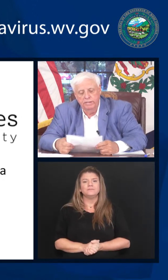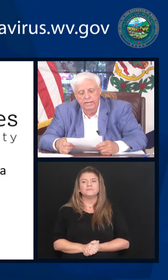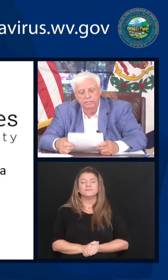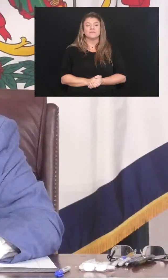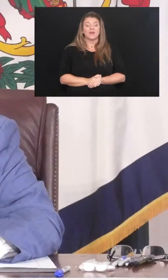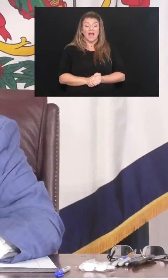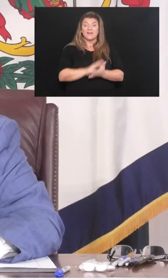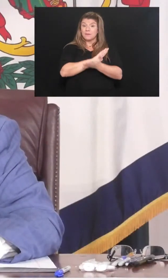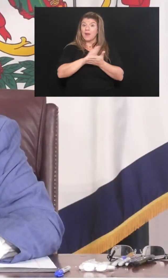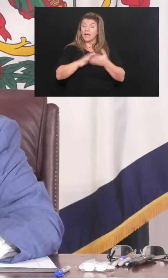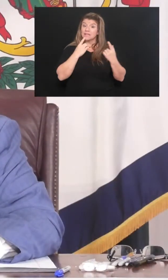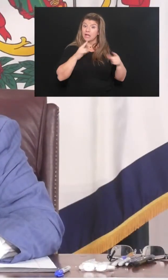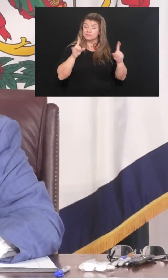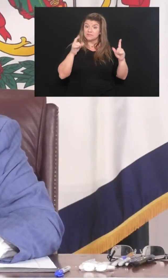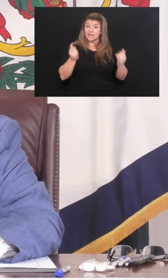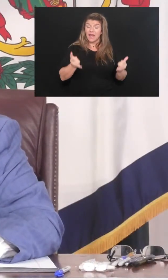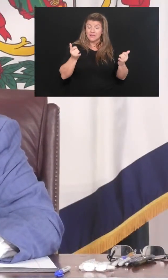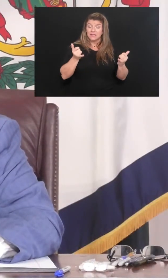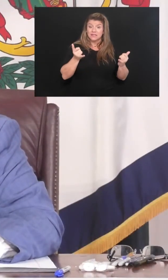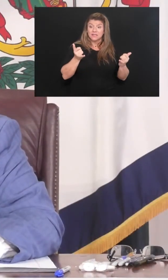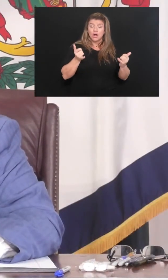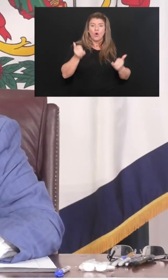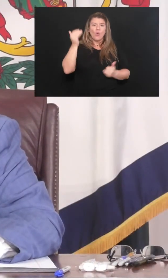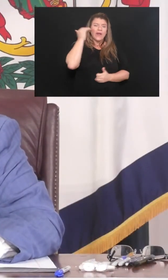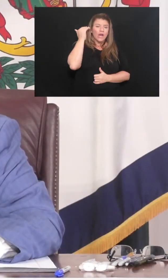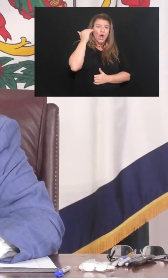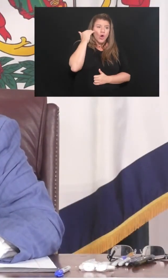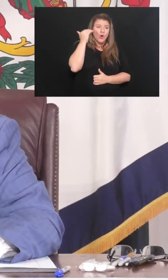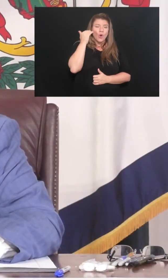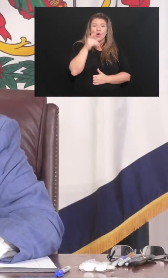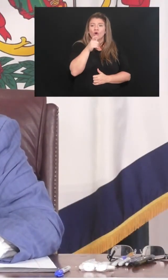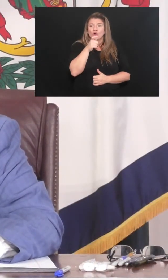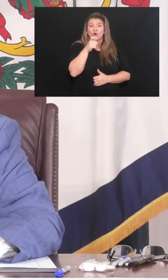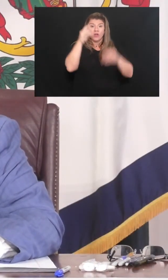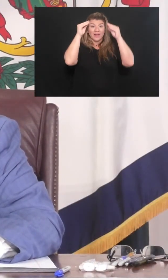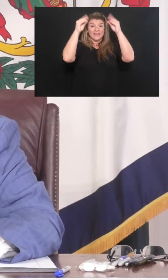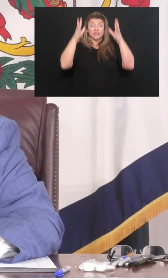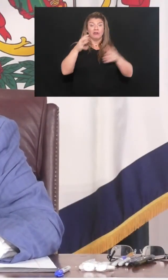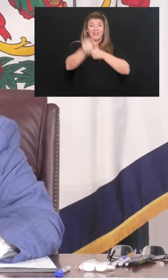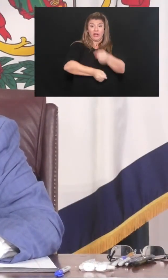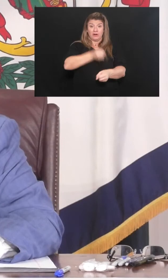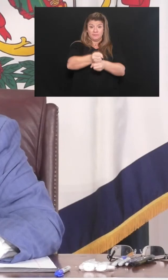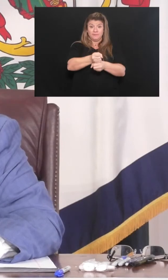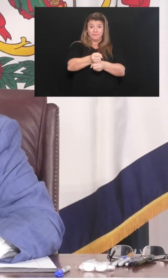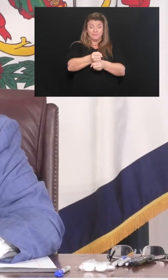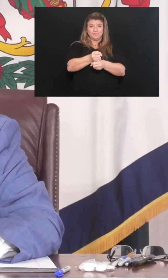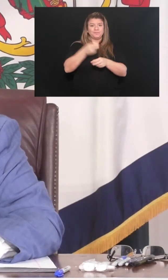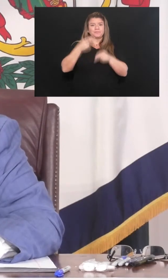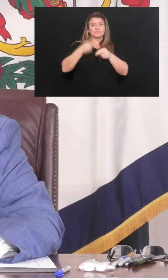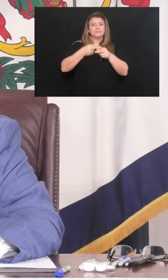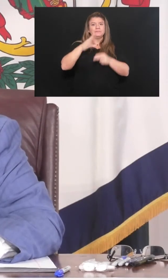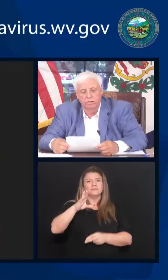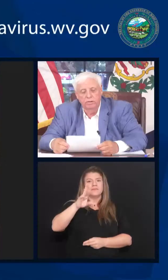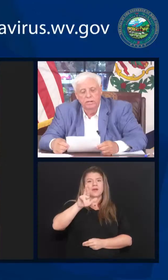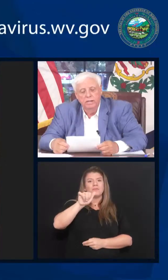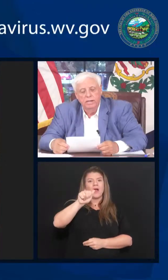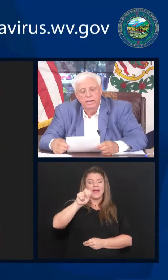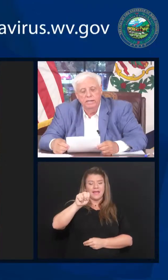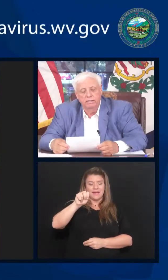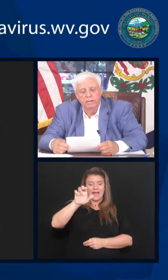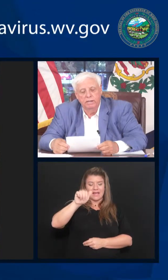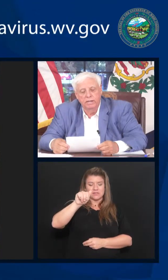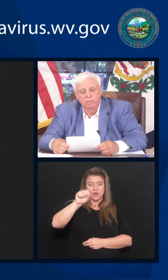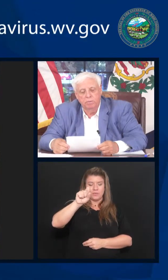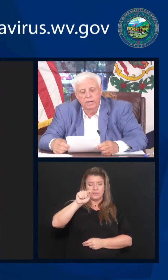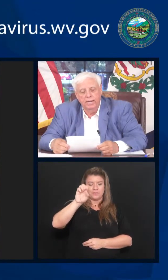nice announcements here is we know who our Teacher of the Year is. His name's Brian Casto,